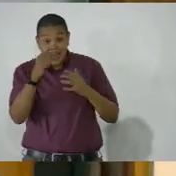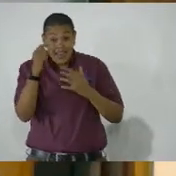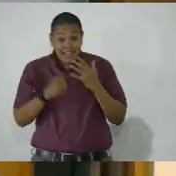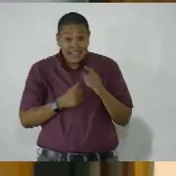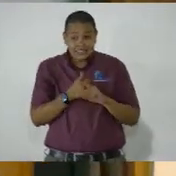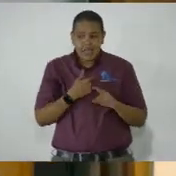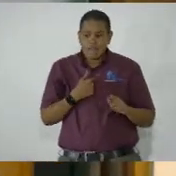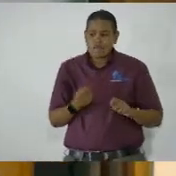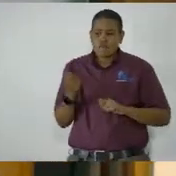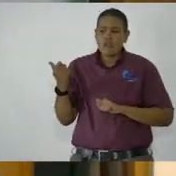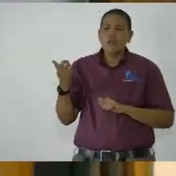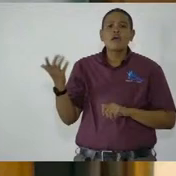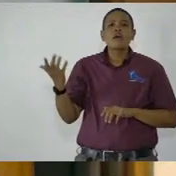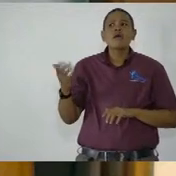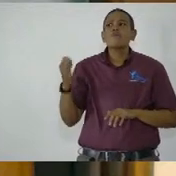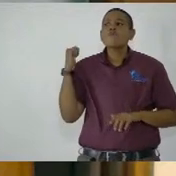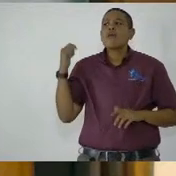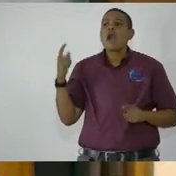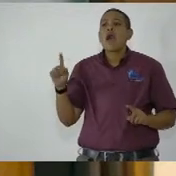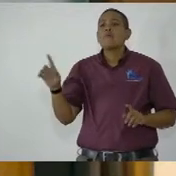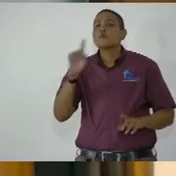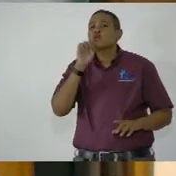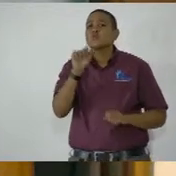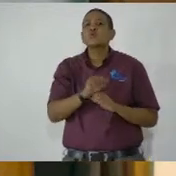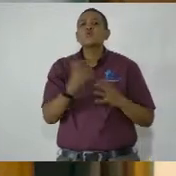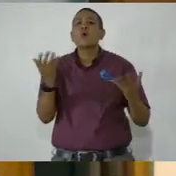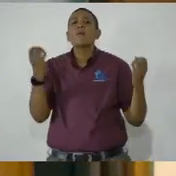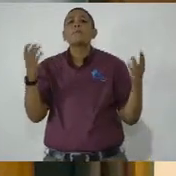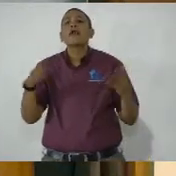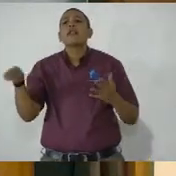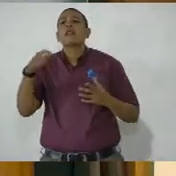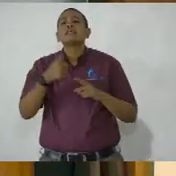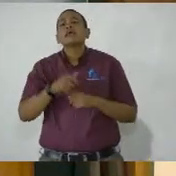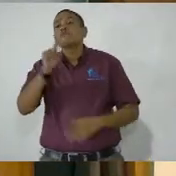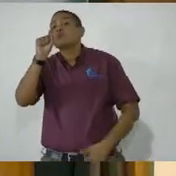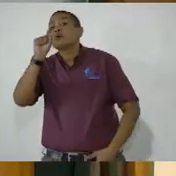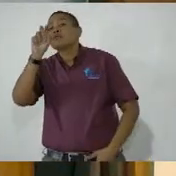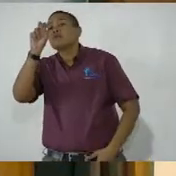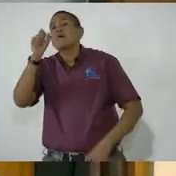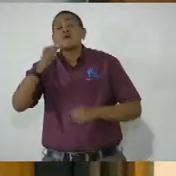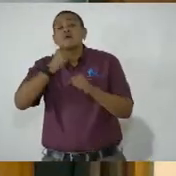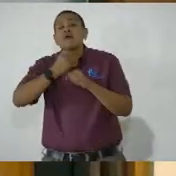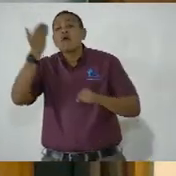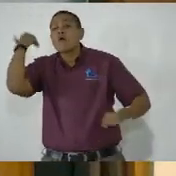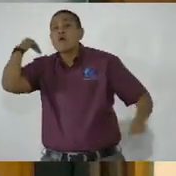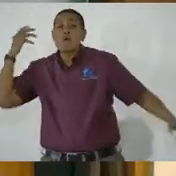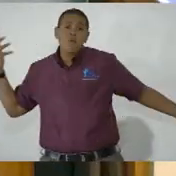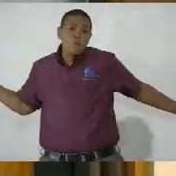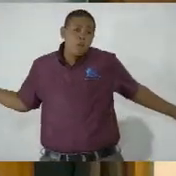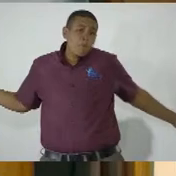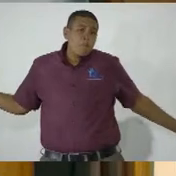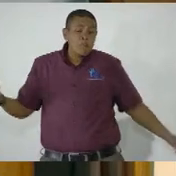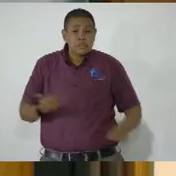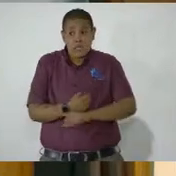expungement. The truth of the matter is that many of them 20, 30 years ago. And when it comes to the